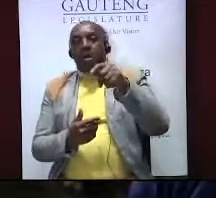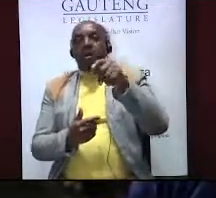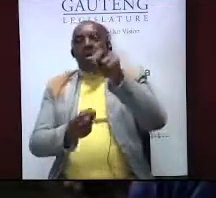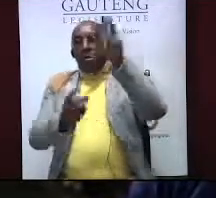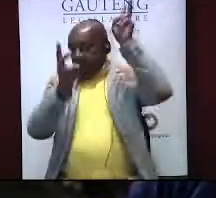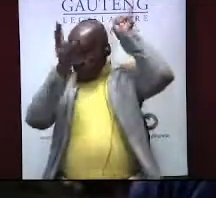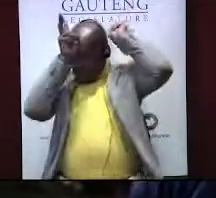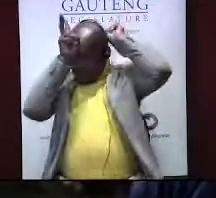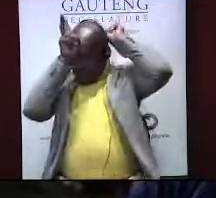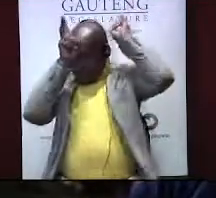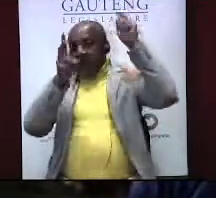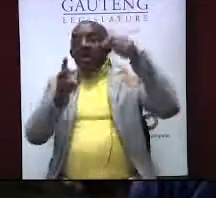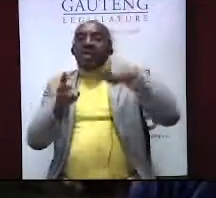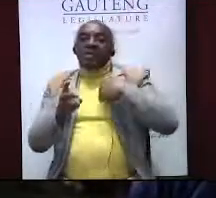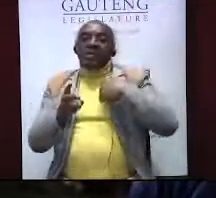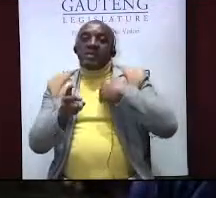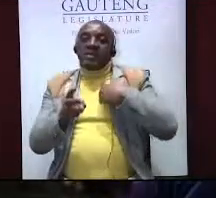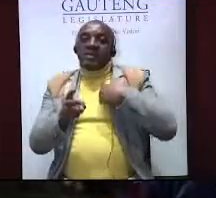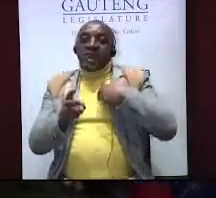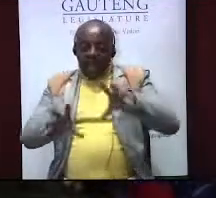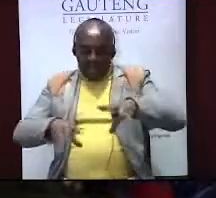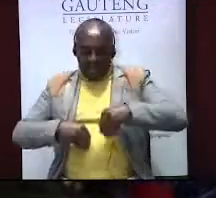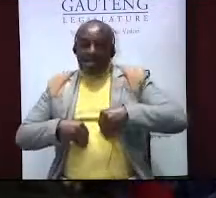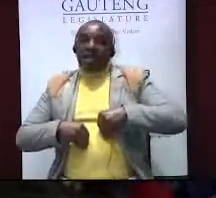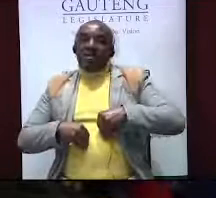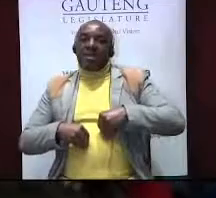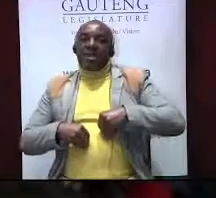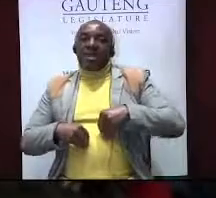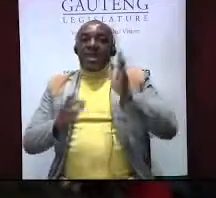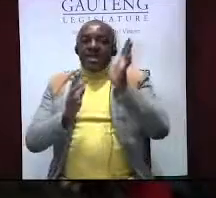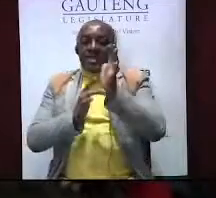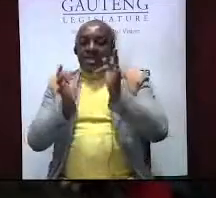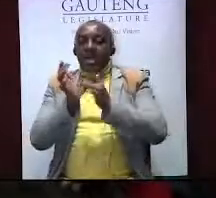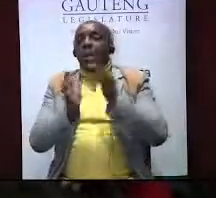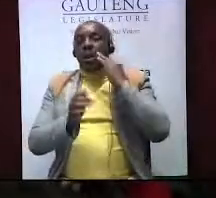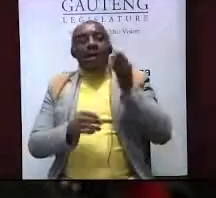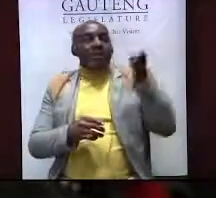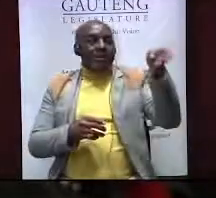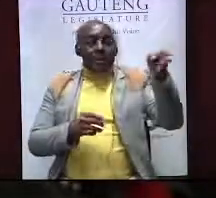I encountered Jesus Christ while I was in prison in